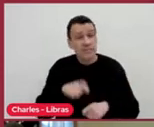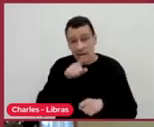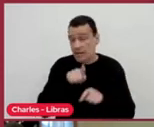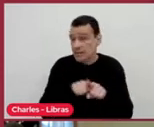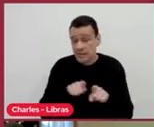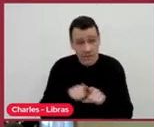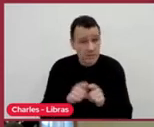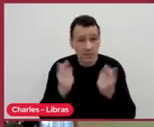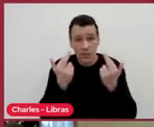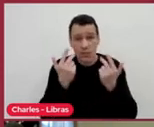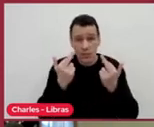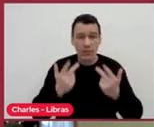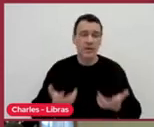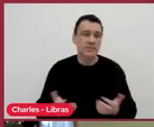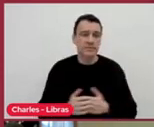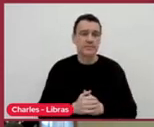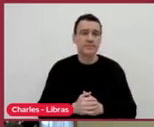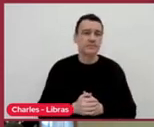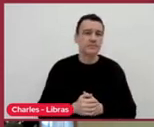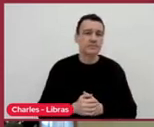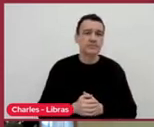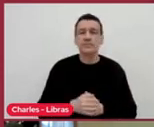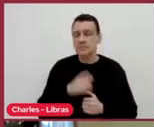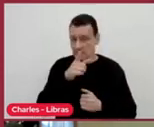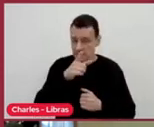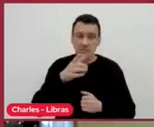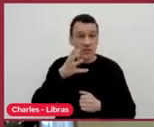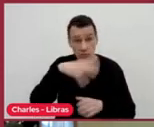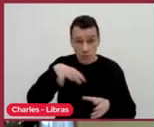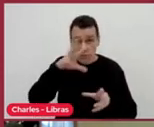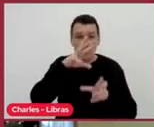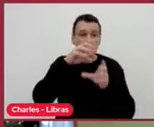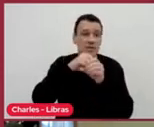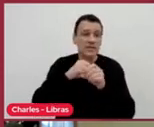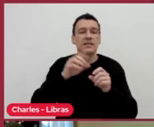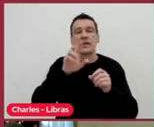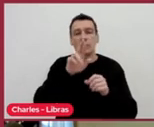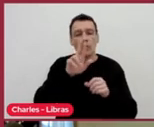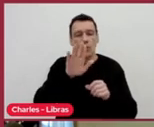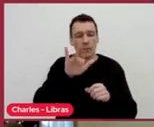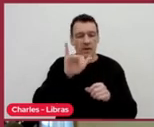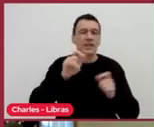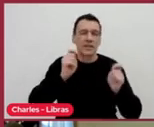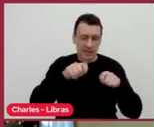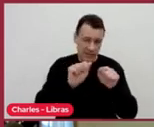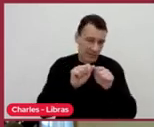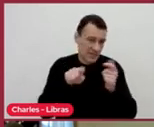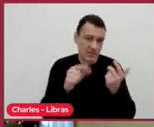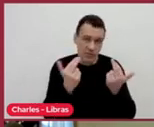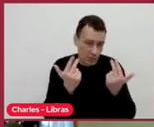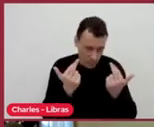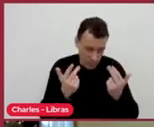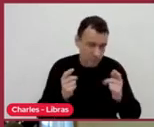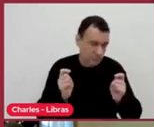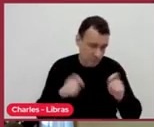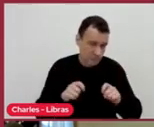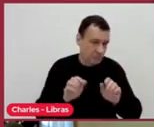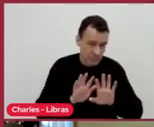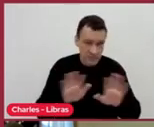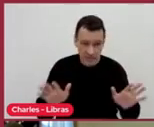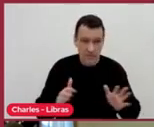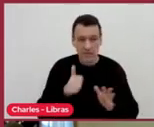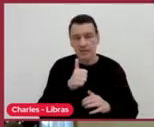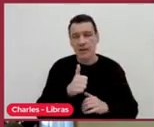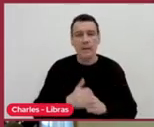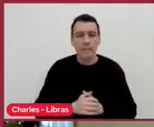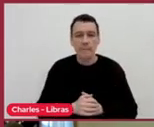Every one of these slides is doable in Ruby. In fact, I try to parse everything in the Ruby repo to see if they are